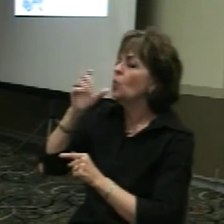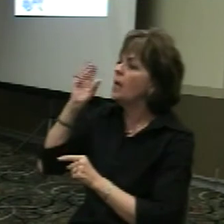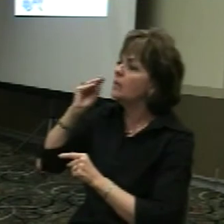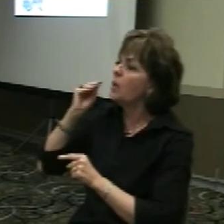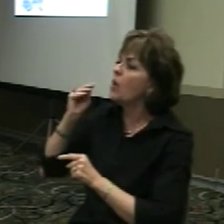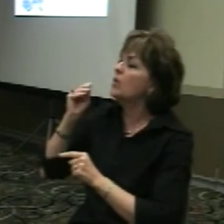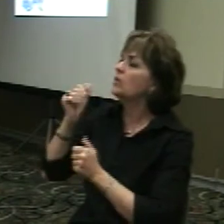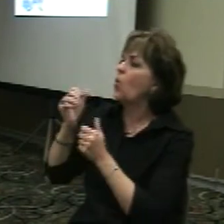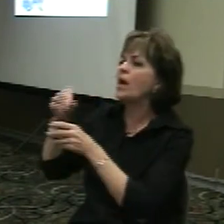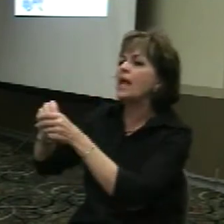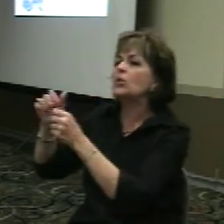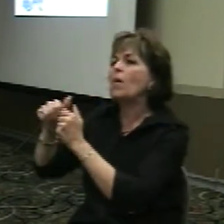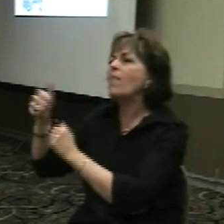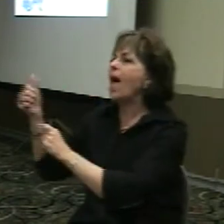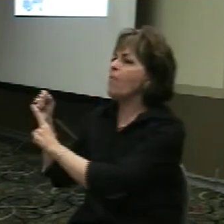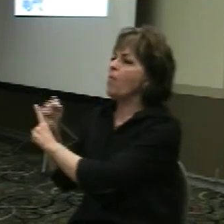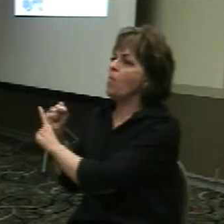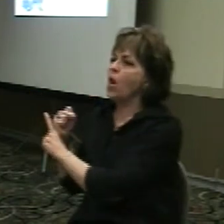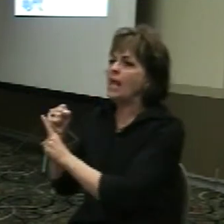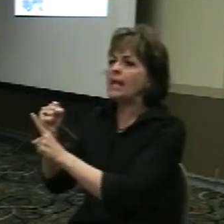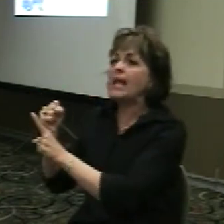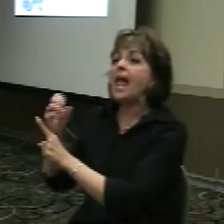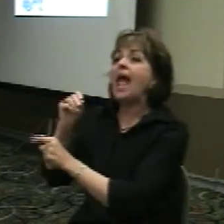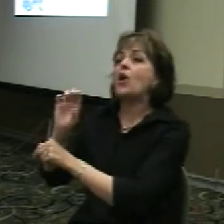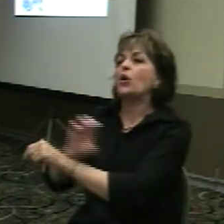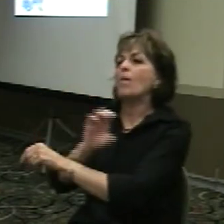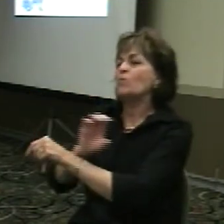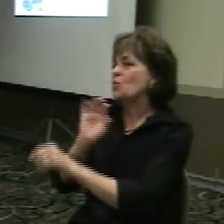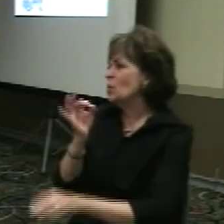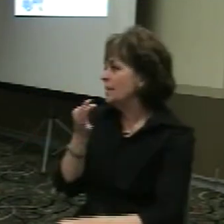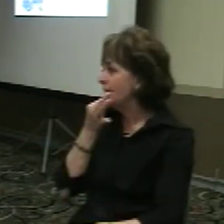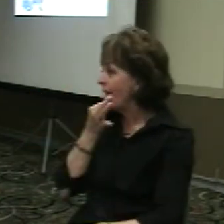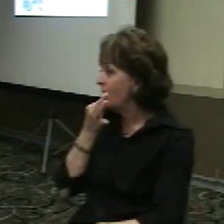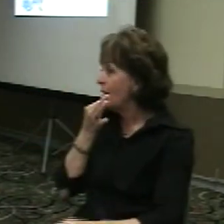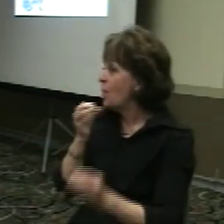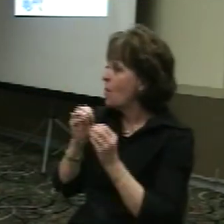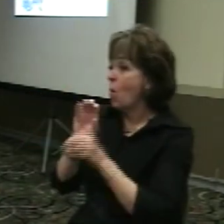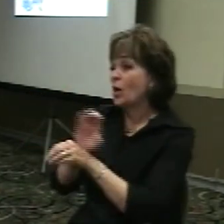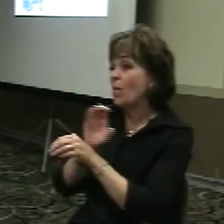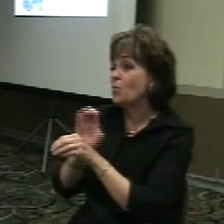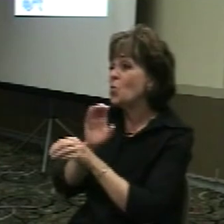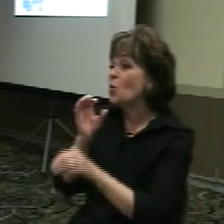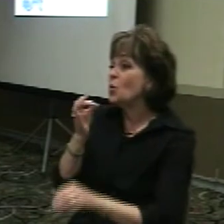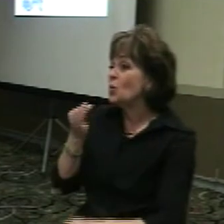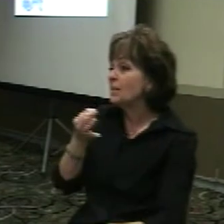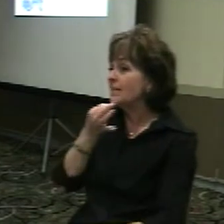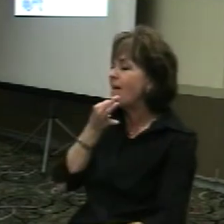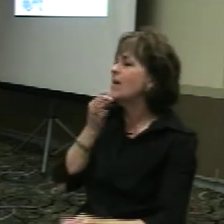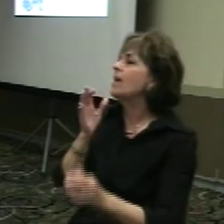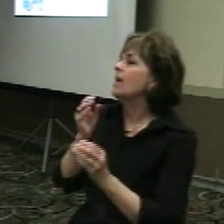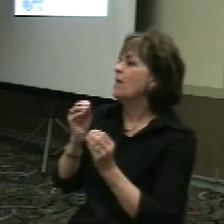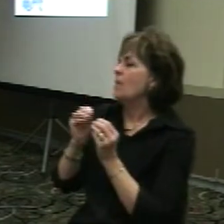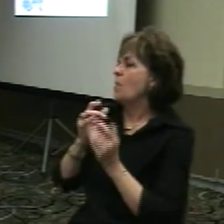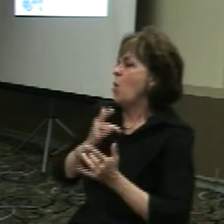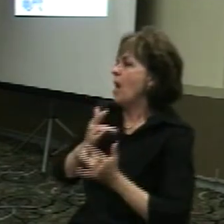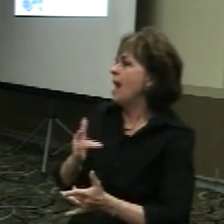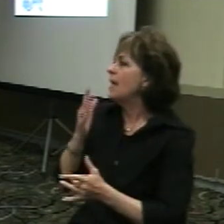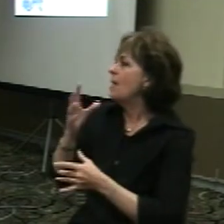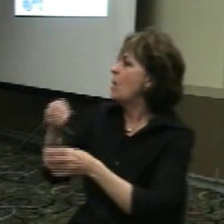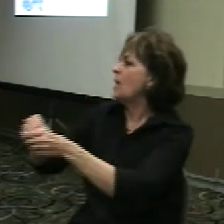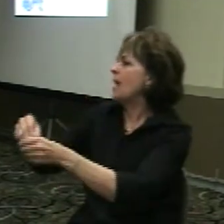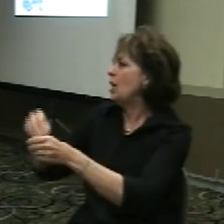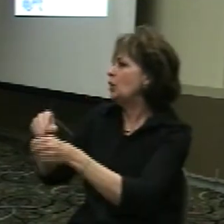other forms of bullying and are computer savvy. The more computer savvy they are, the more likely they're going to engage in